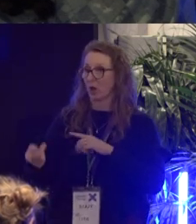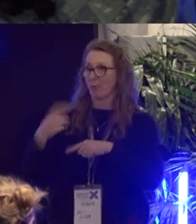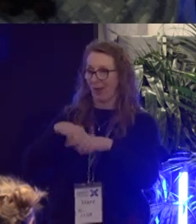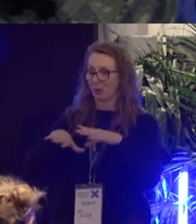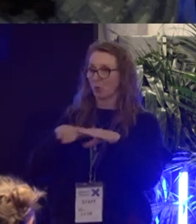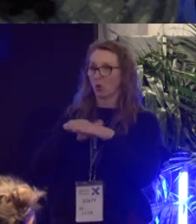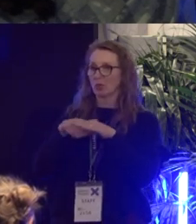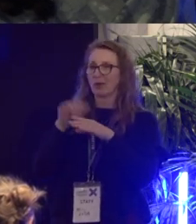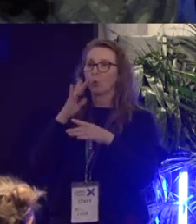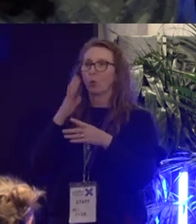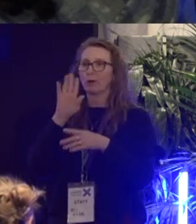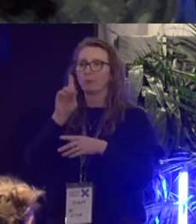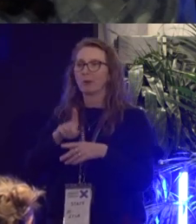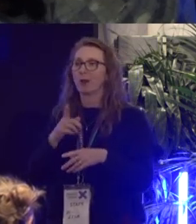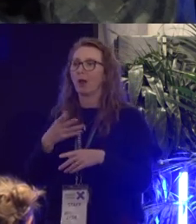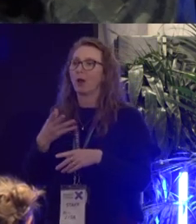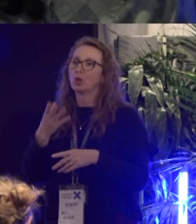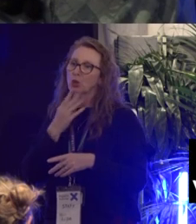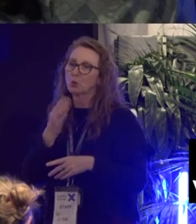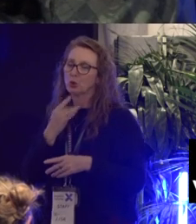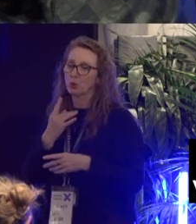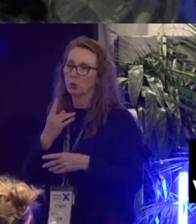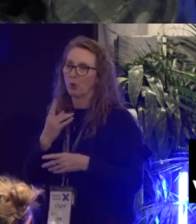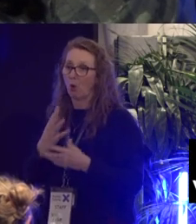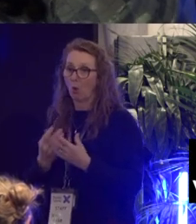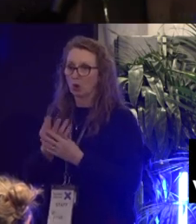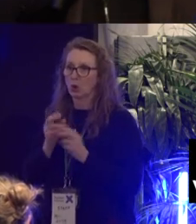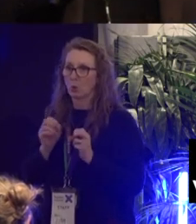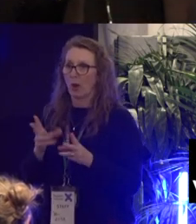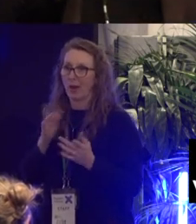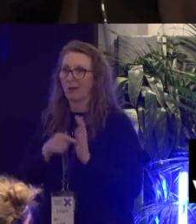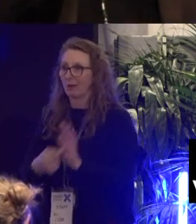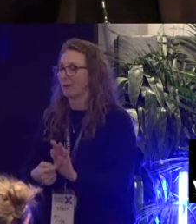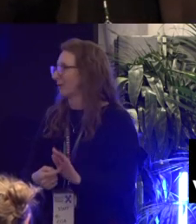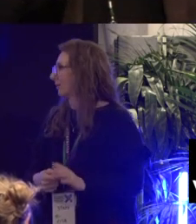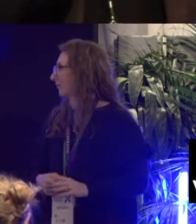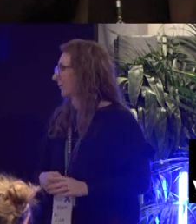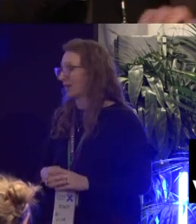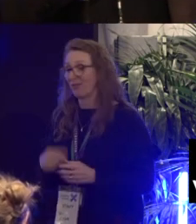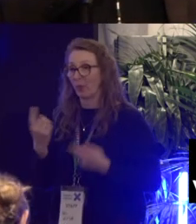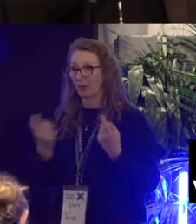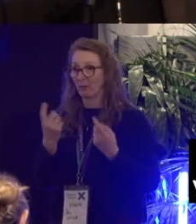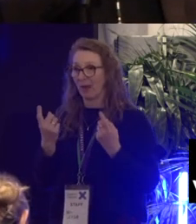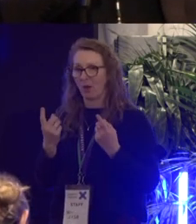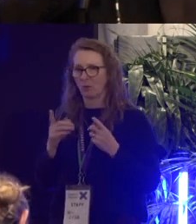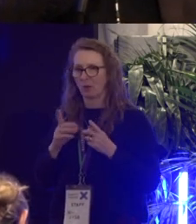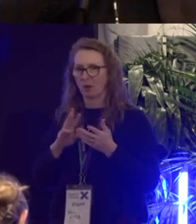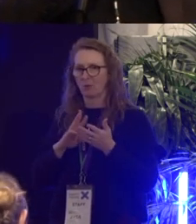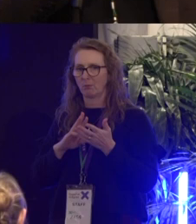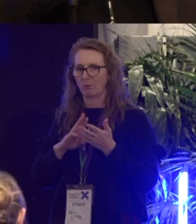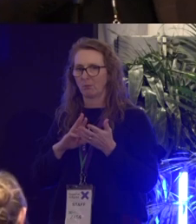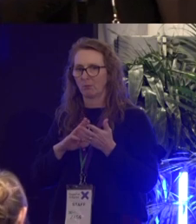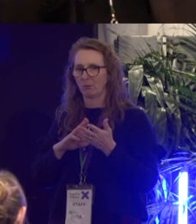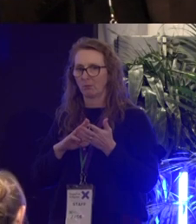people are used to the novelty of the medium. Think about a stand-up comedian versus TikTok. So a stand-up comedian, I'll go and